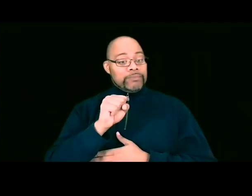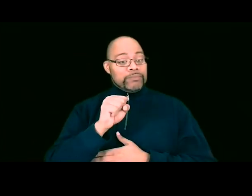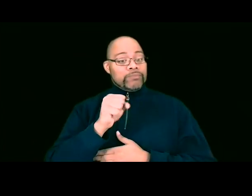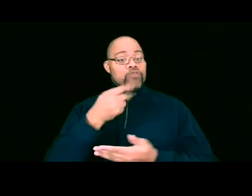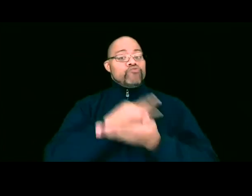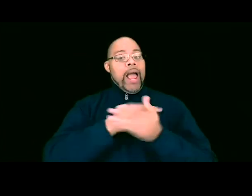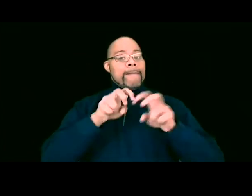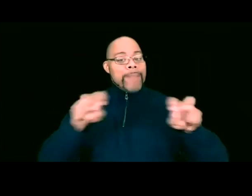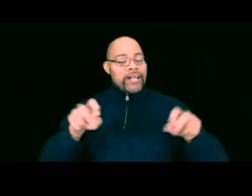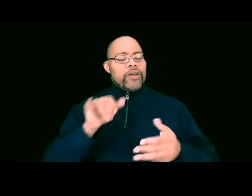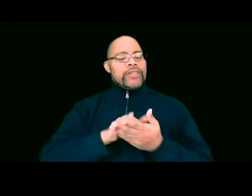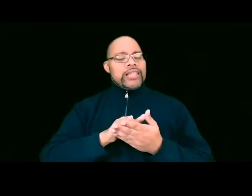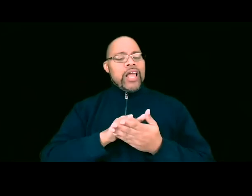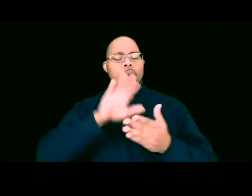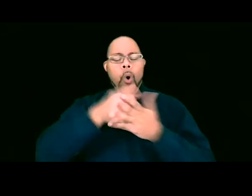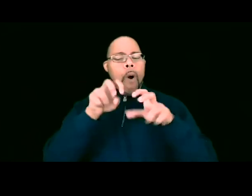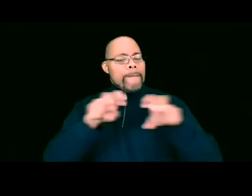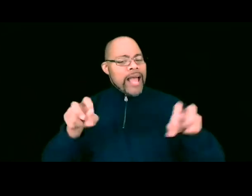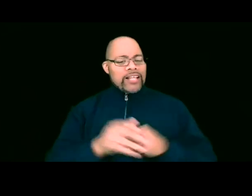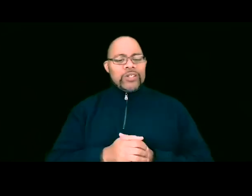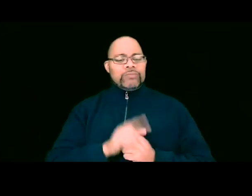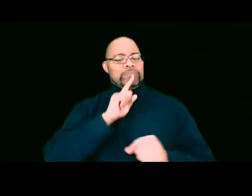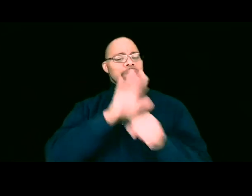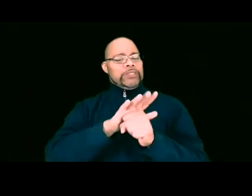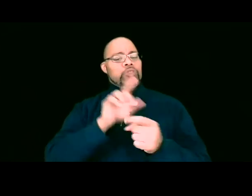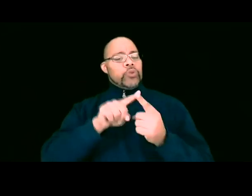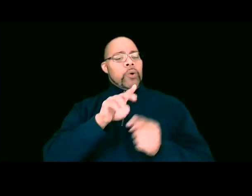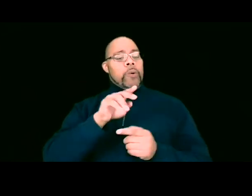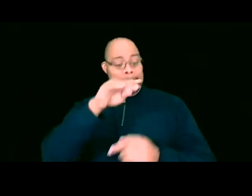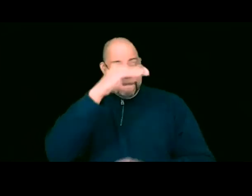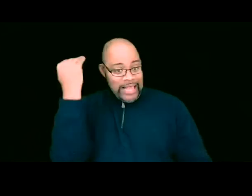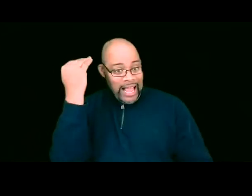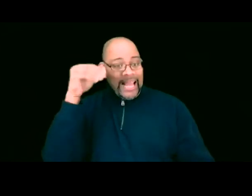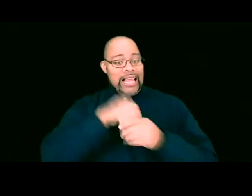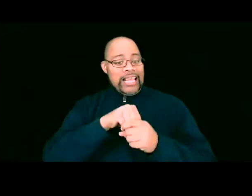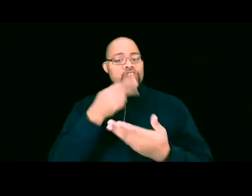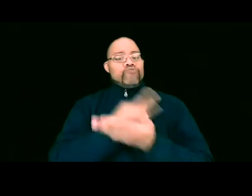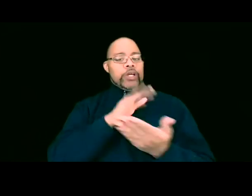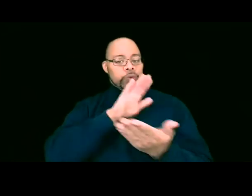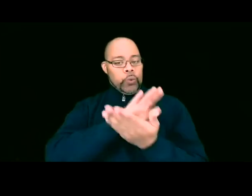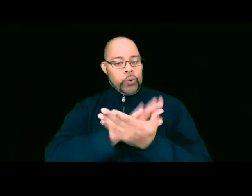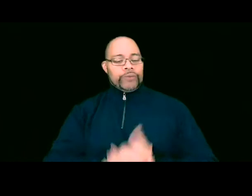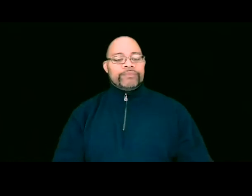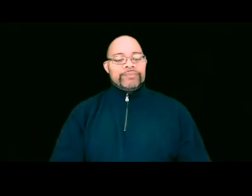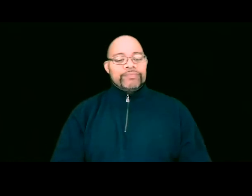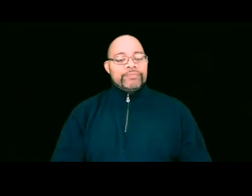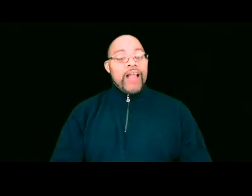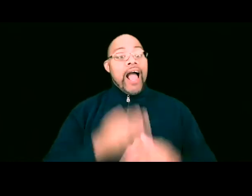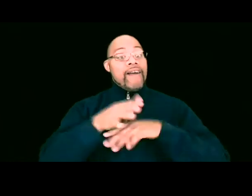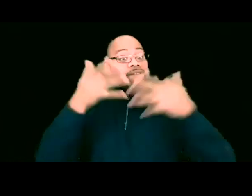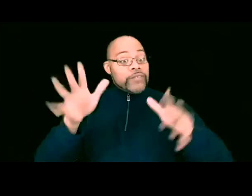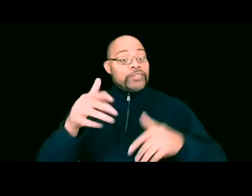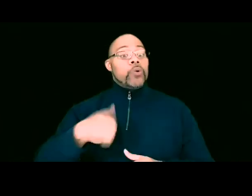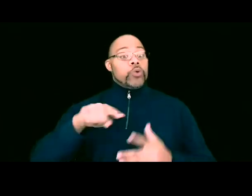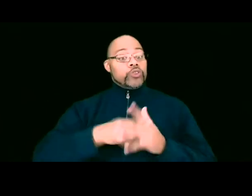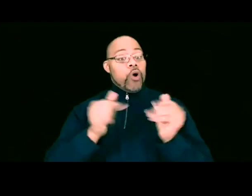BIMS grads panel. So that's going to be a whole panel dedicated to being Black in graduate school. After that, we're going to start